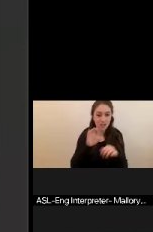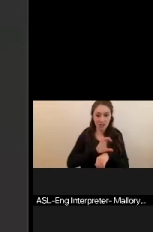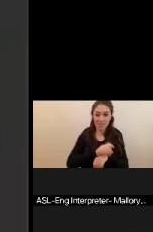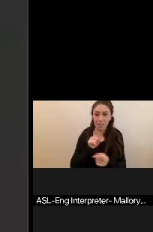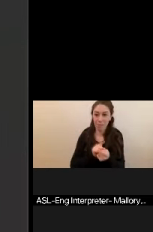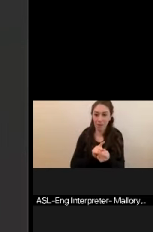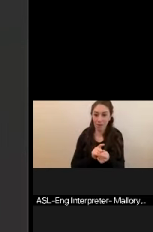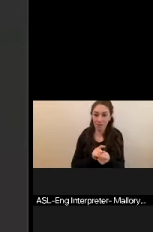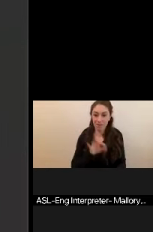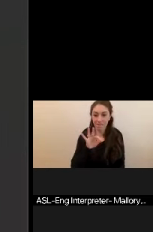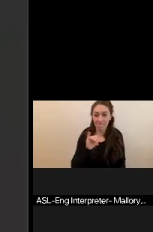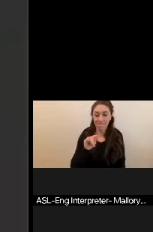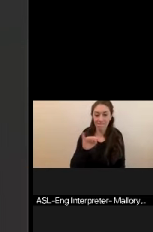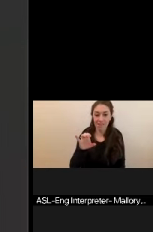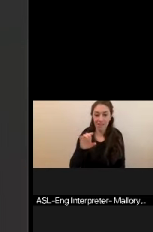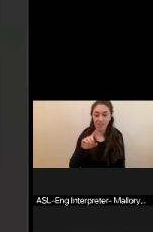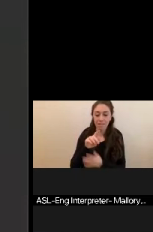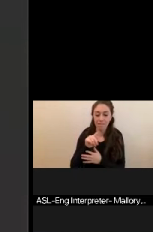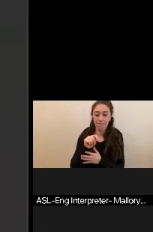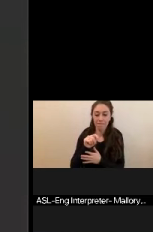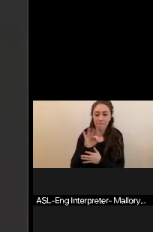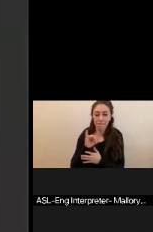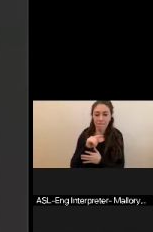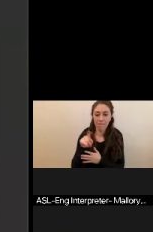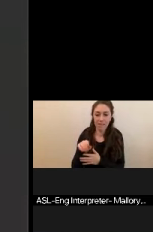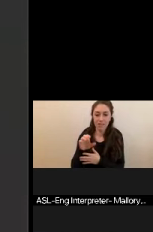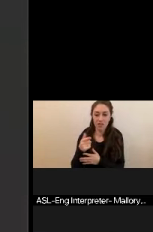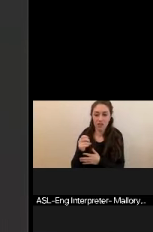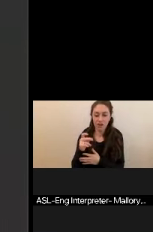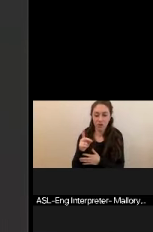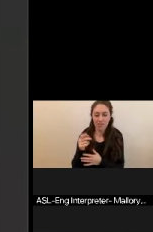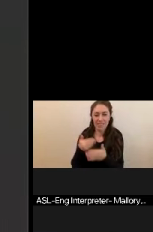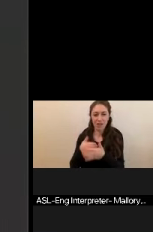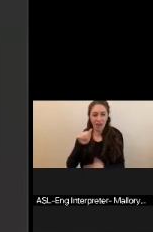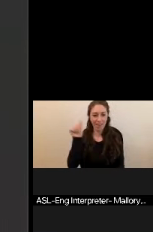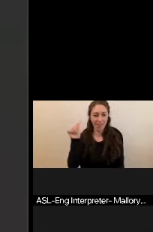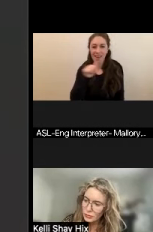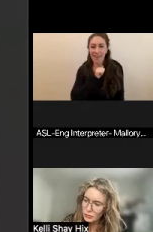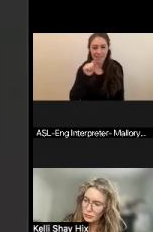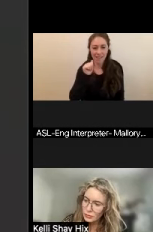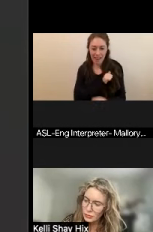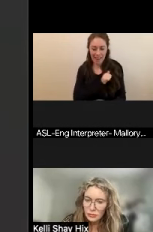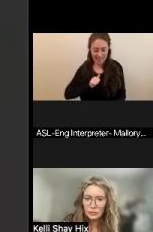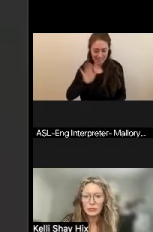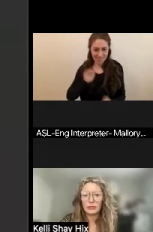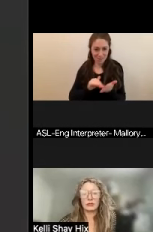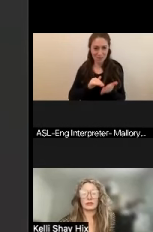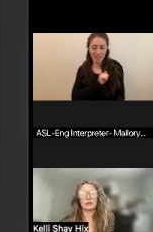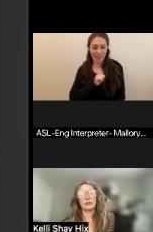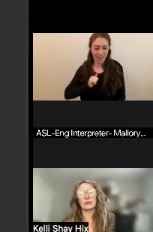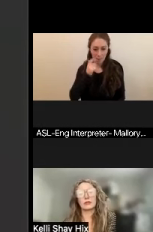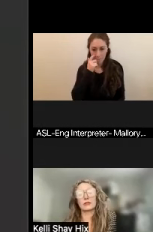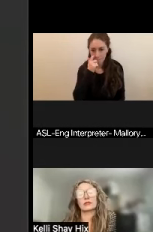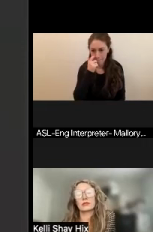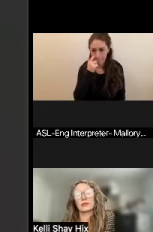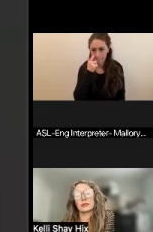Fitzgerald, which is a town about 3 hours south of Atlanta. This was a really good day. We were filming for a film that eventually ended up, it was a film